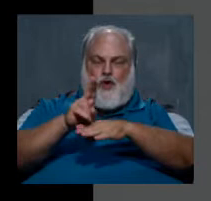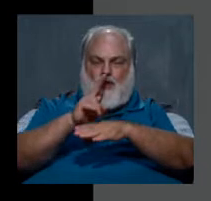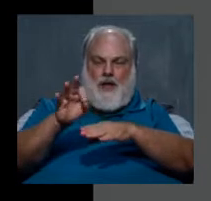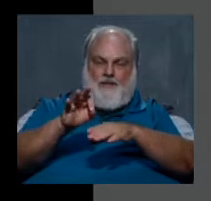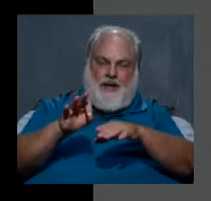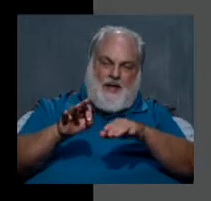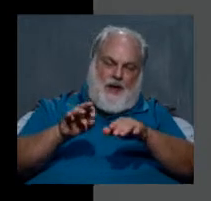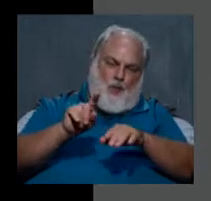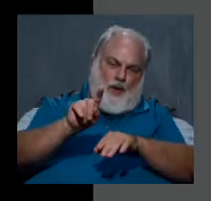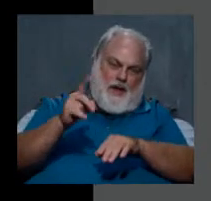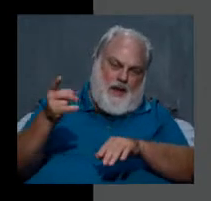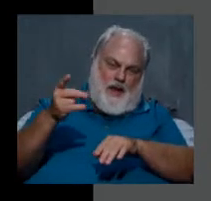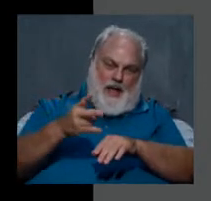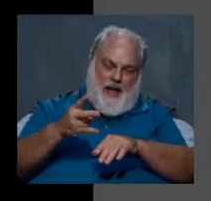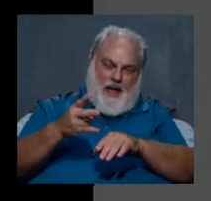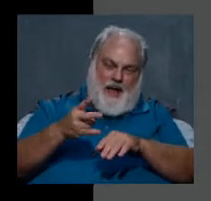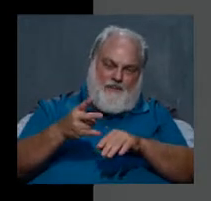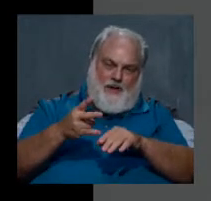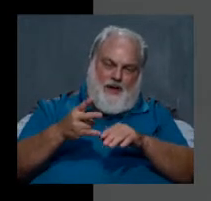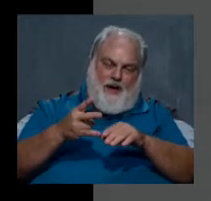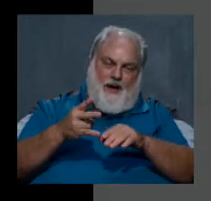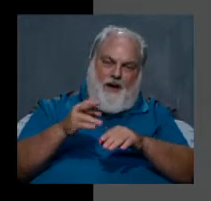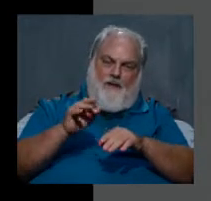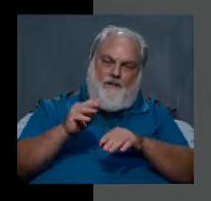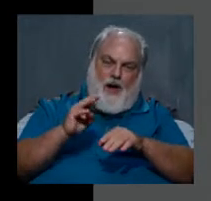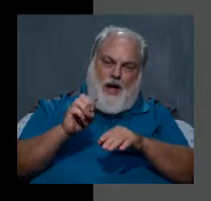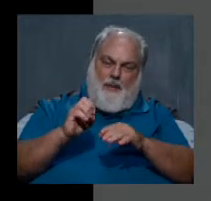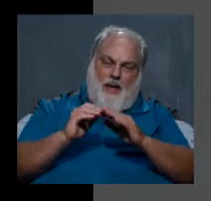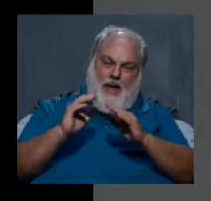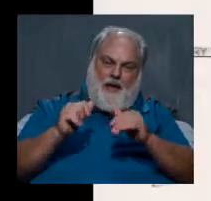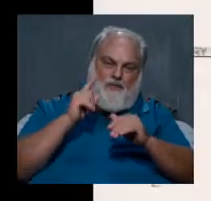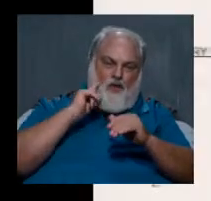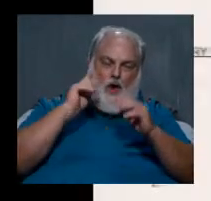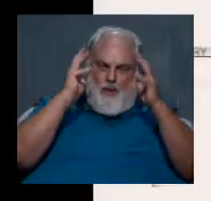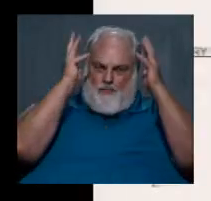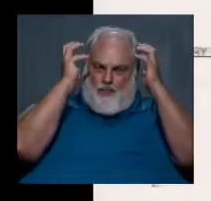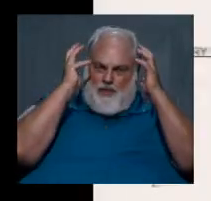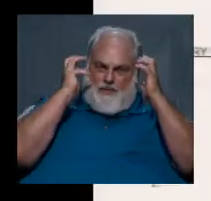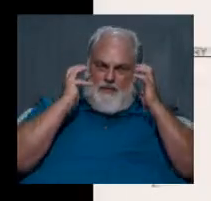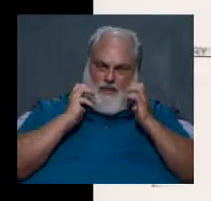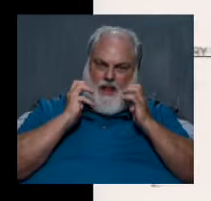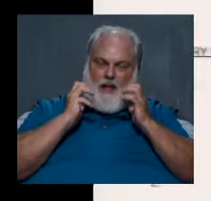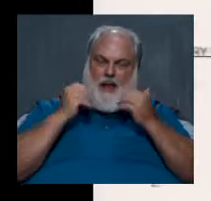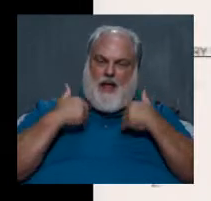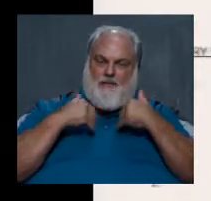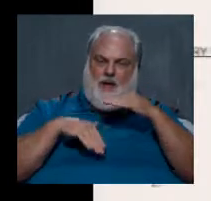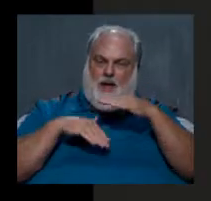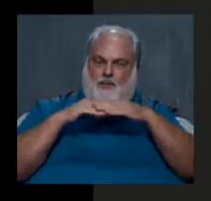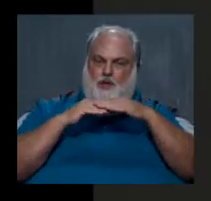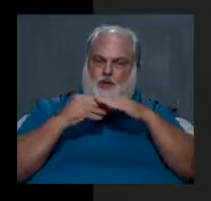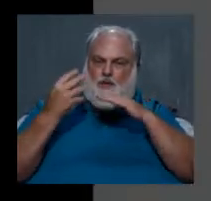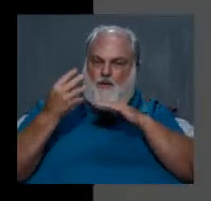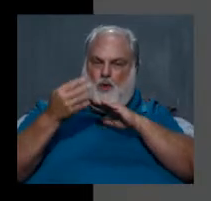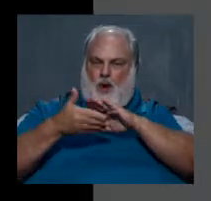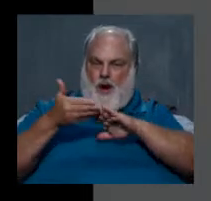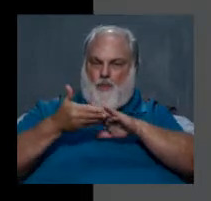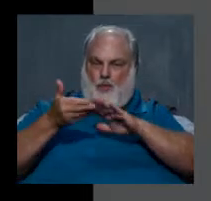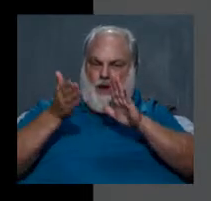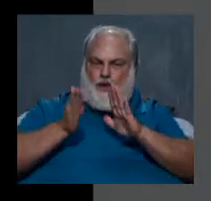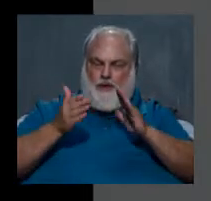existing 1.5 story frame house as a beauty salon. The applicant has indicated the salon will house up to 4 operators. The building